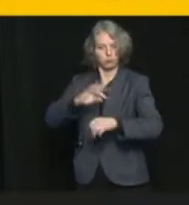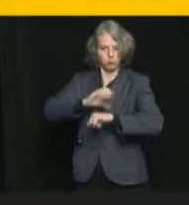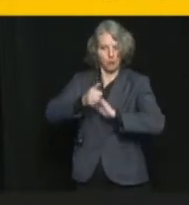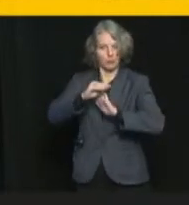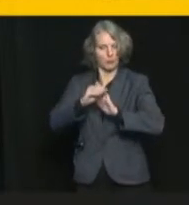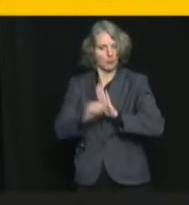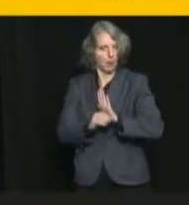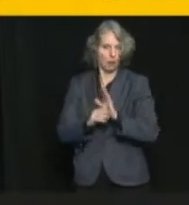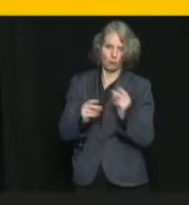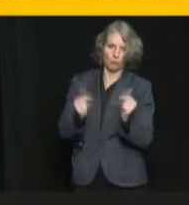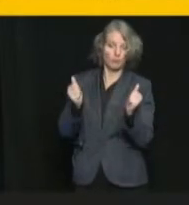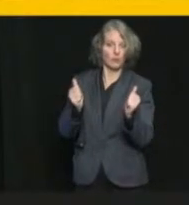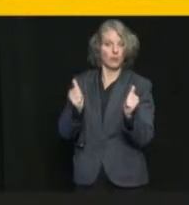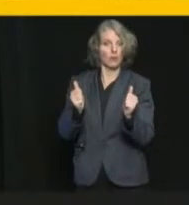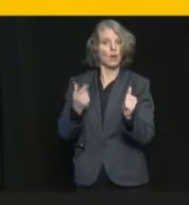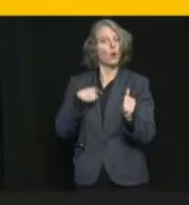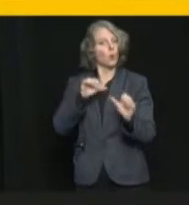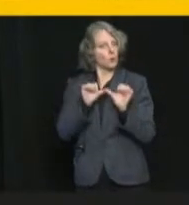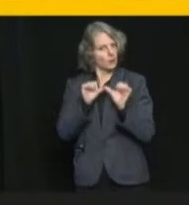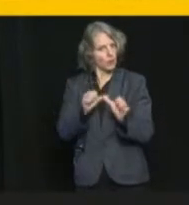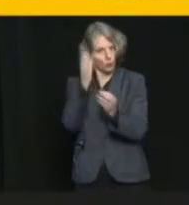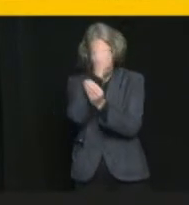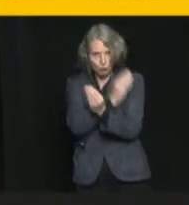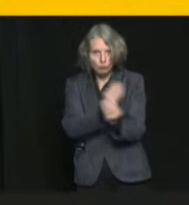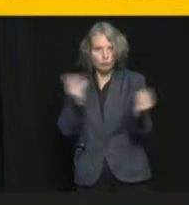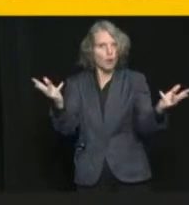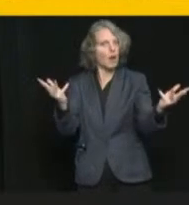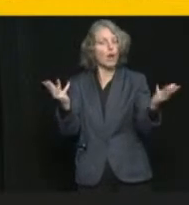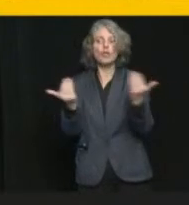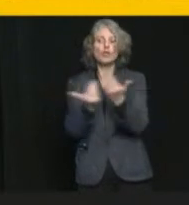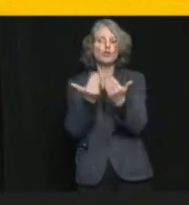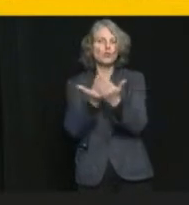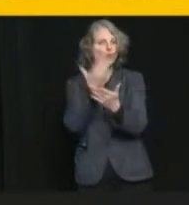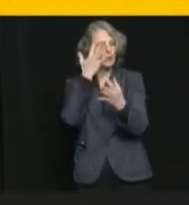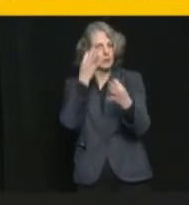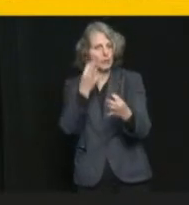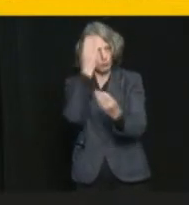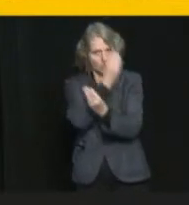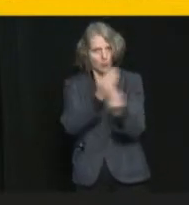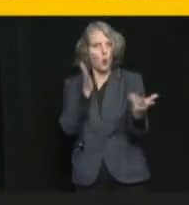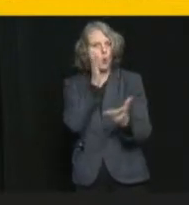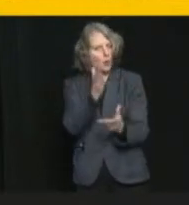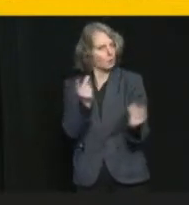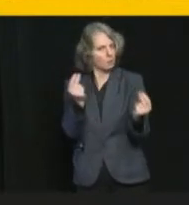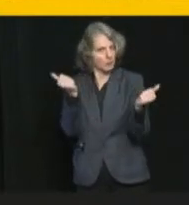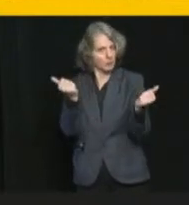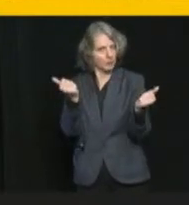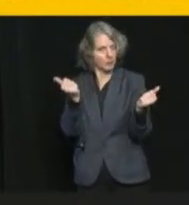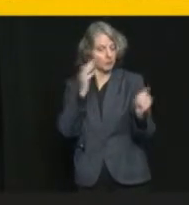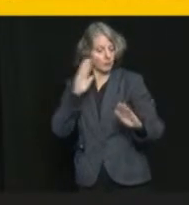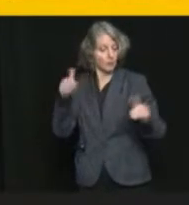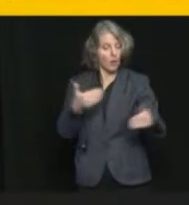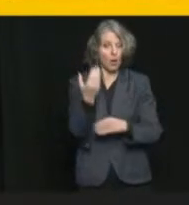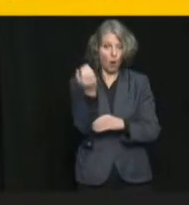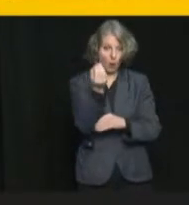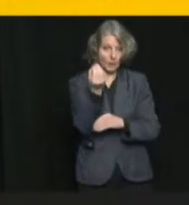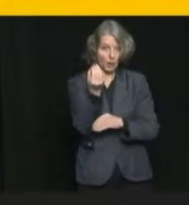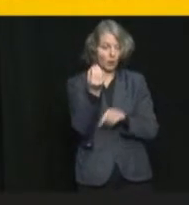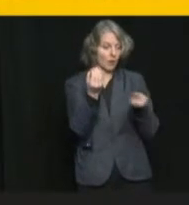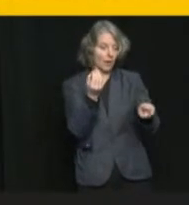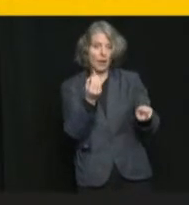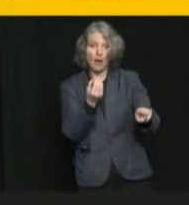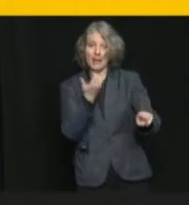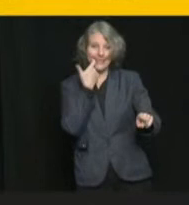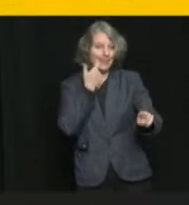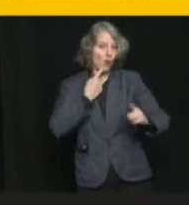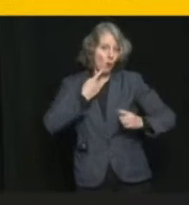continue to keep Canadians informed of any new decisions we take. To people in Ontario now under the stay-at-home